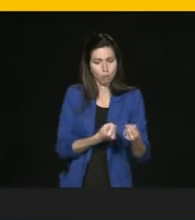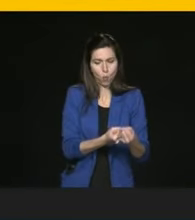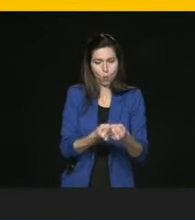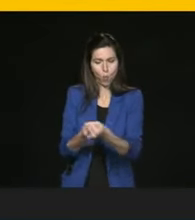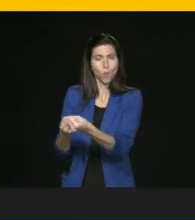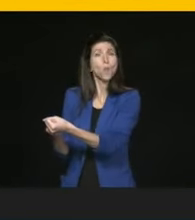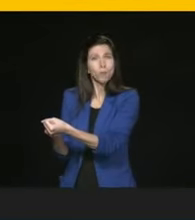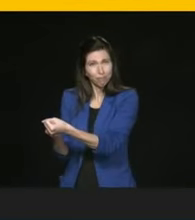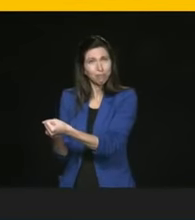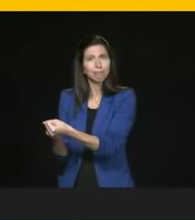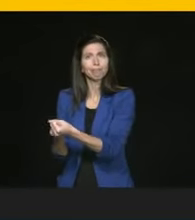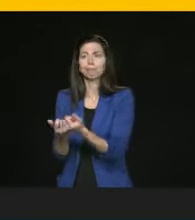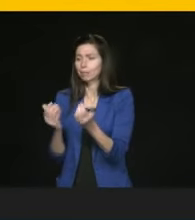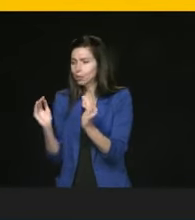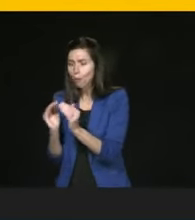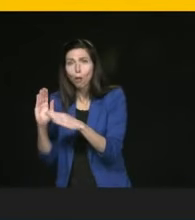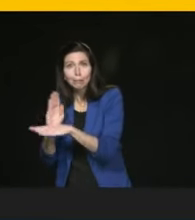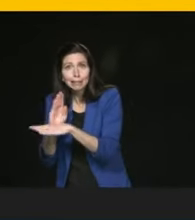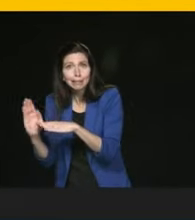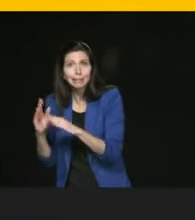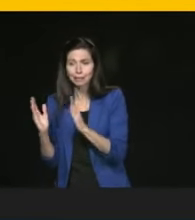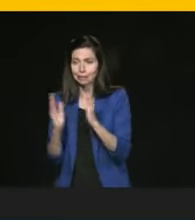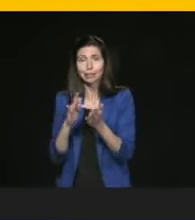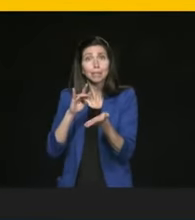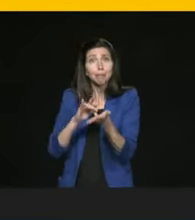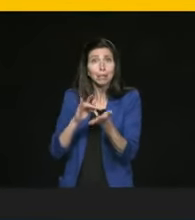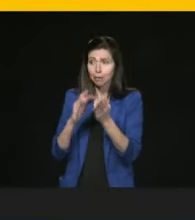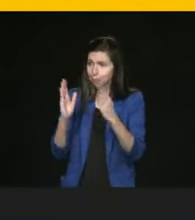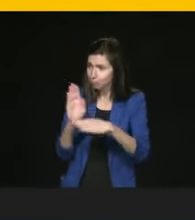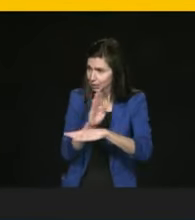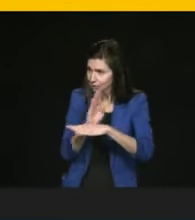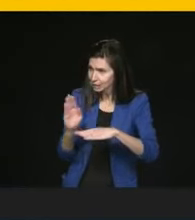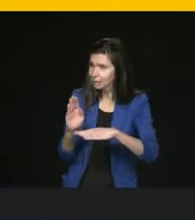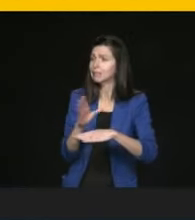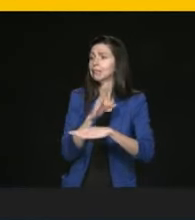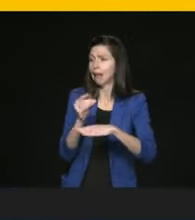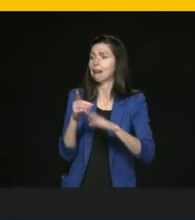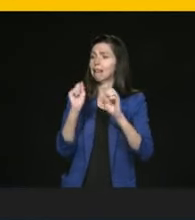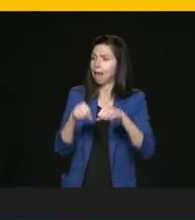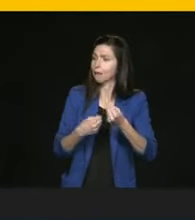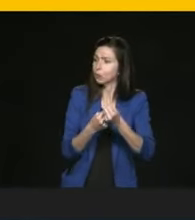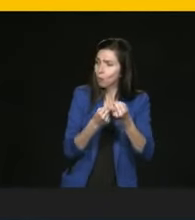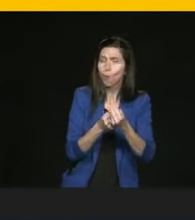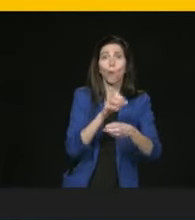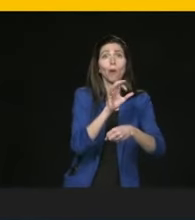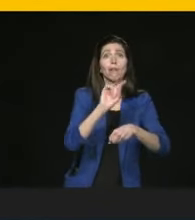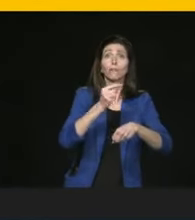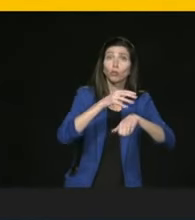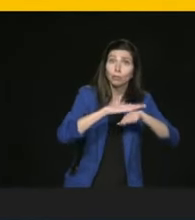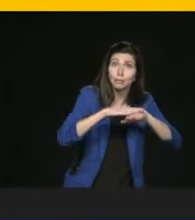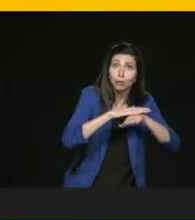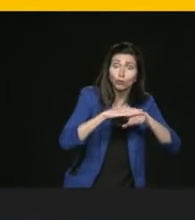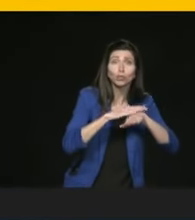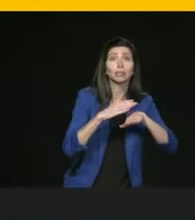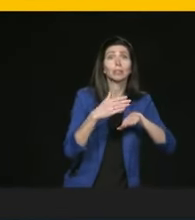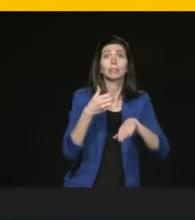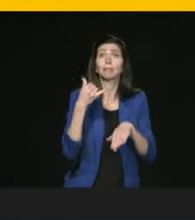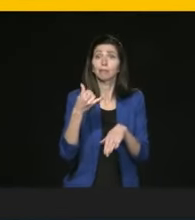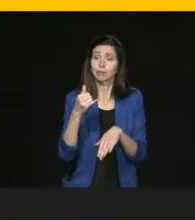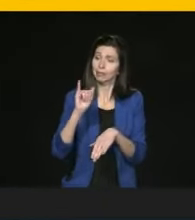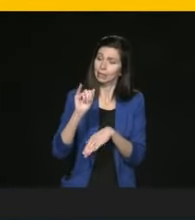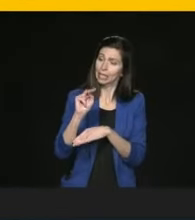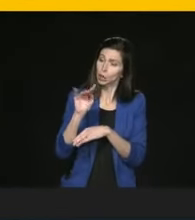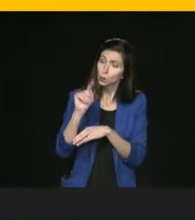Métis businesses, a great number of them run by women. It will help stabilize Aboriginal financial institutions and will allow